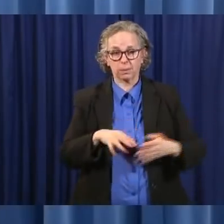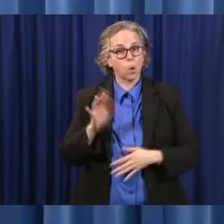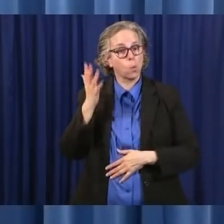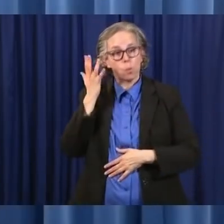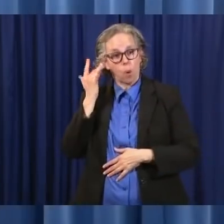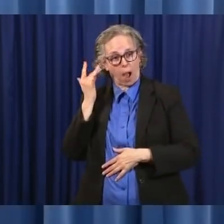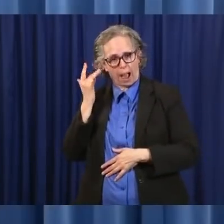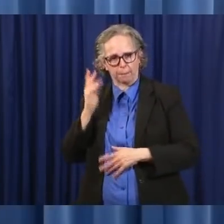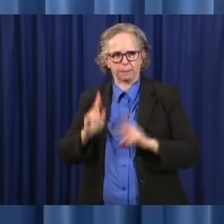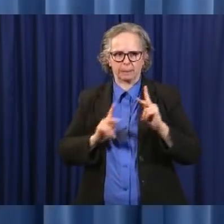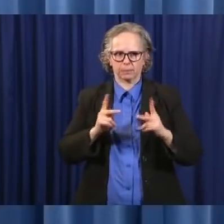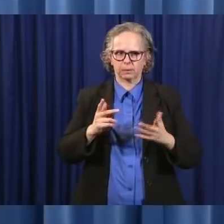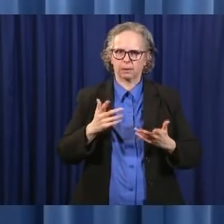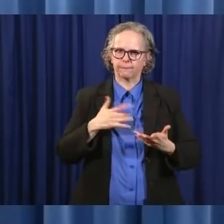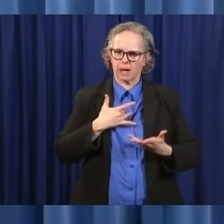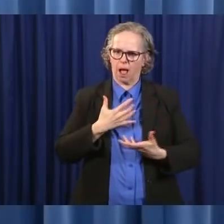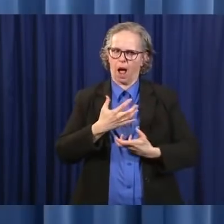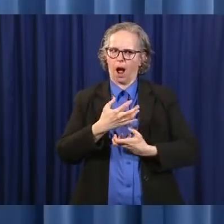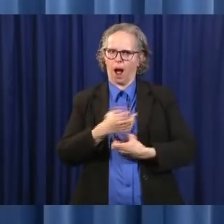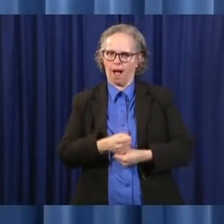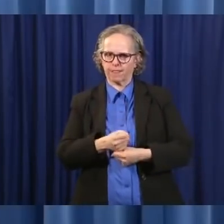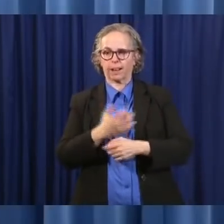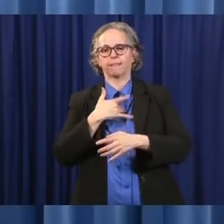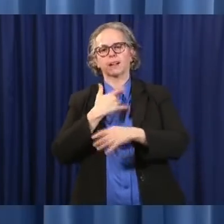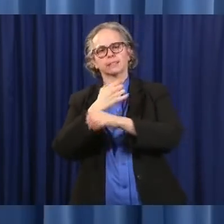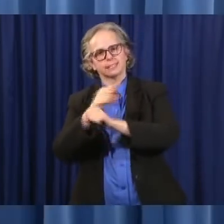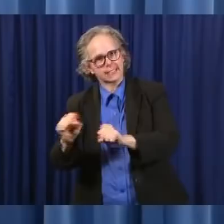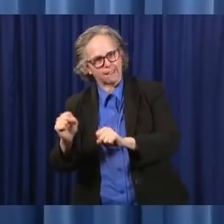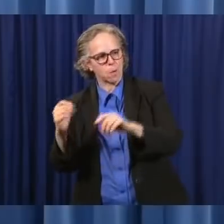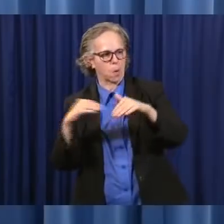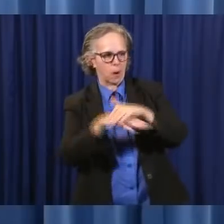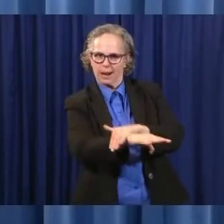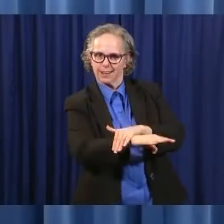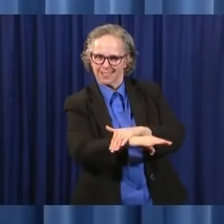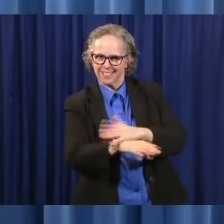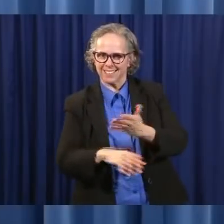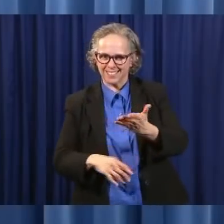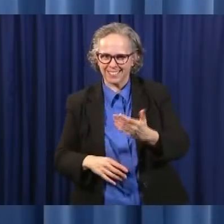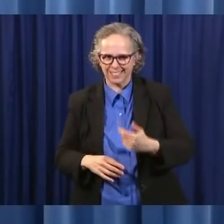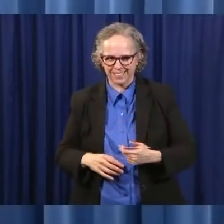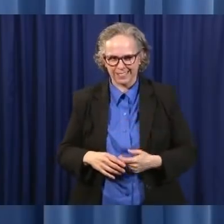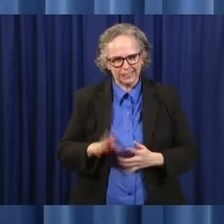they're following the best practices that they can follow. So it's coming shortly.